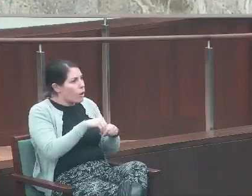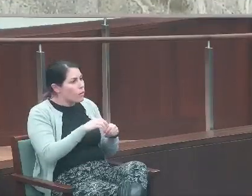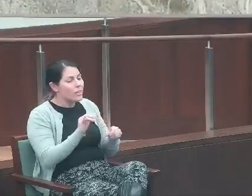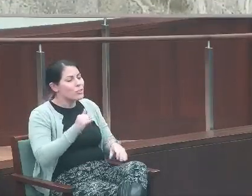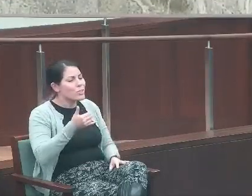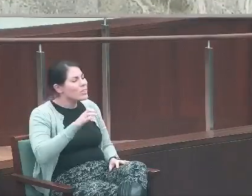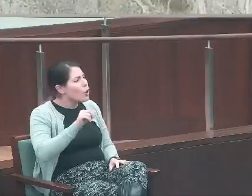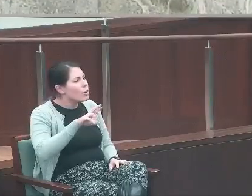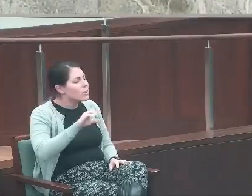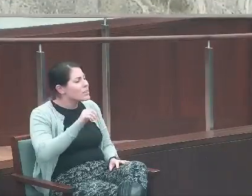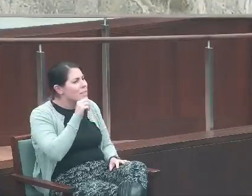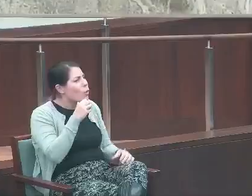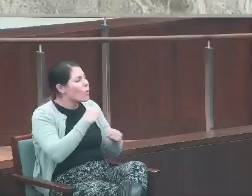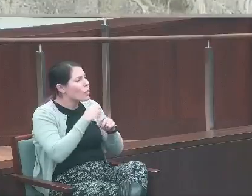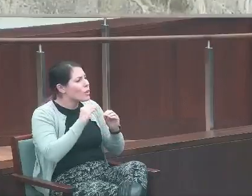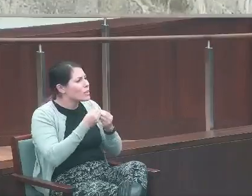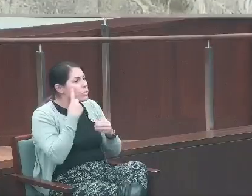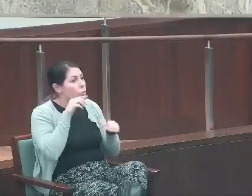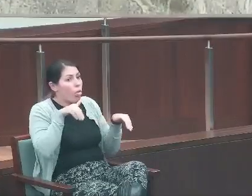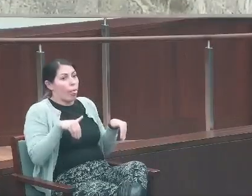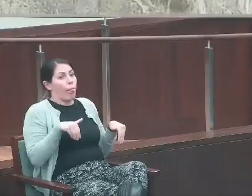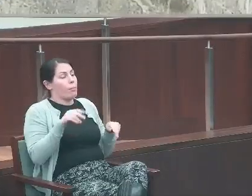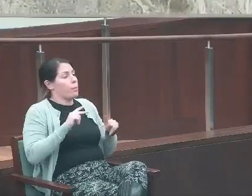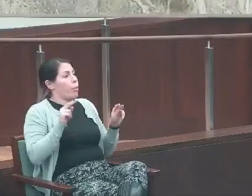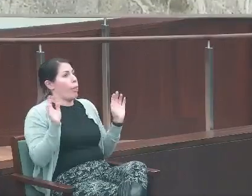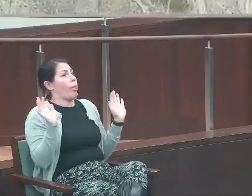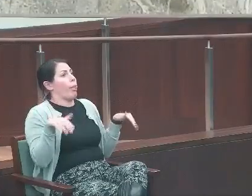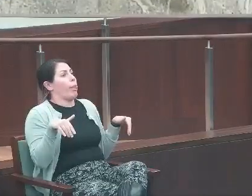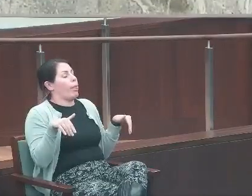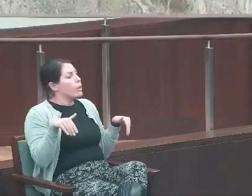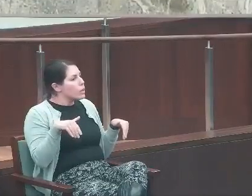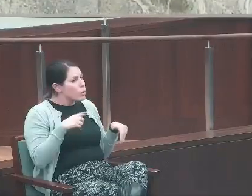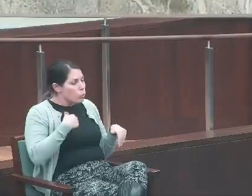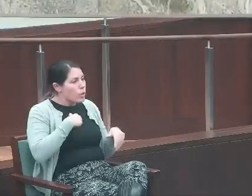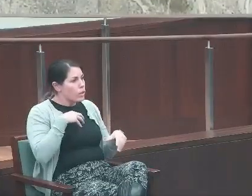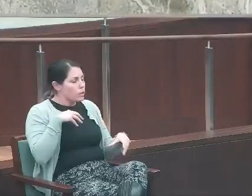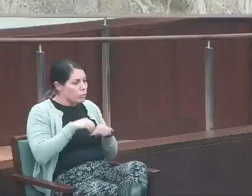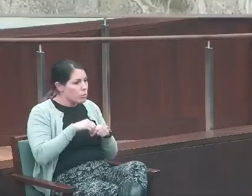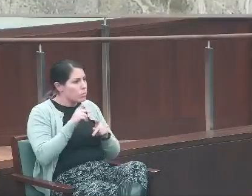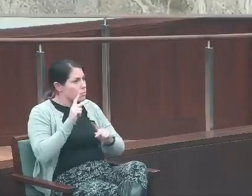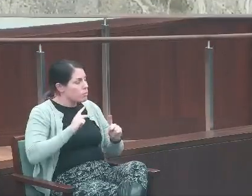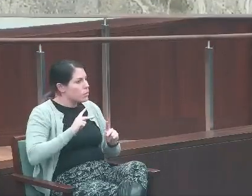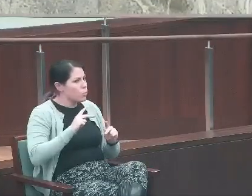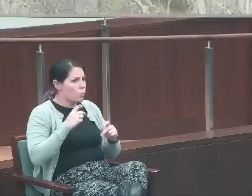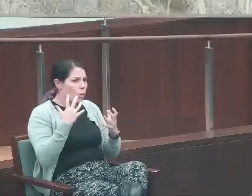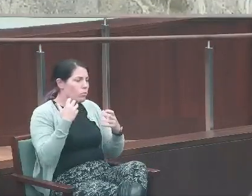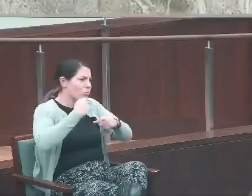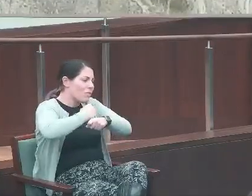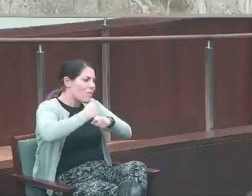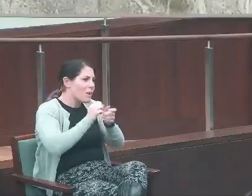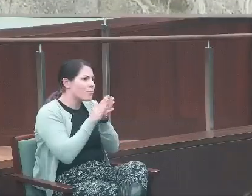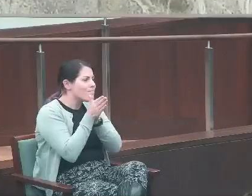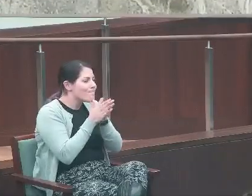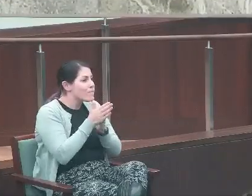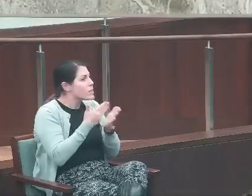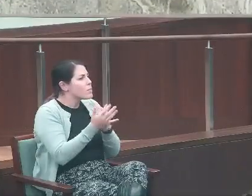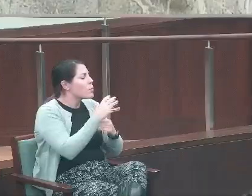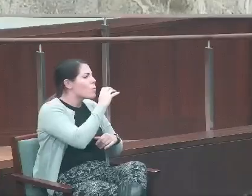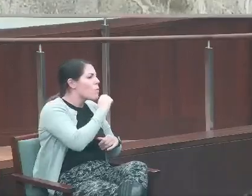not an organization of bystanders. We are an organization of fighters. Whether you are young or